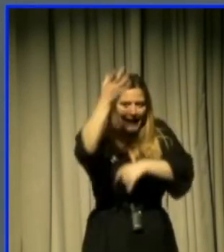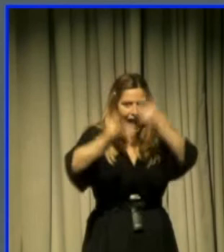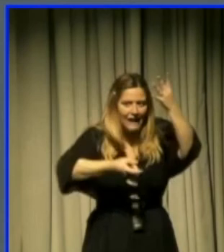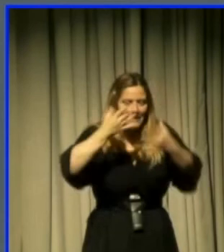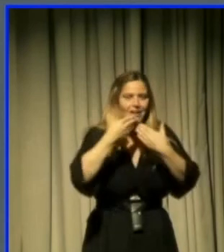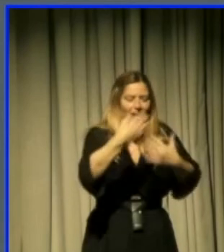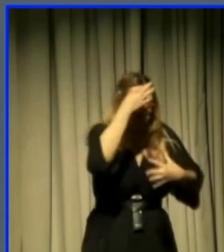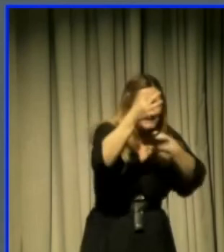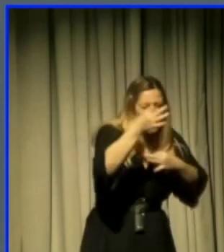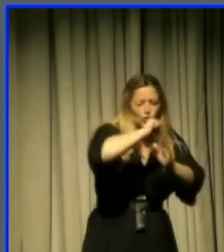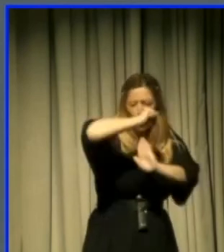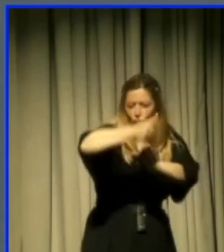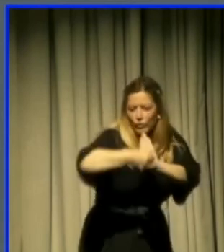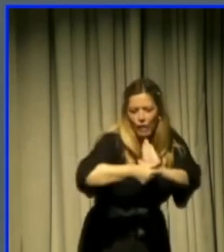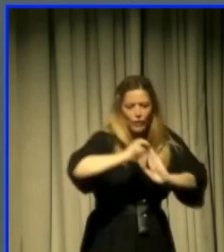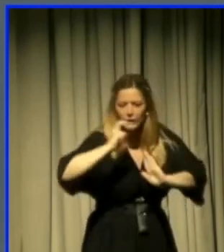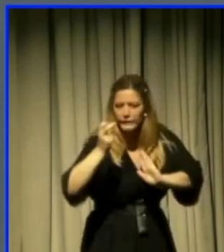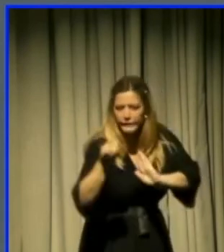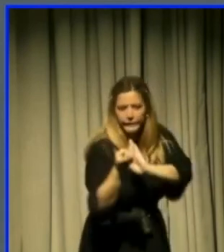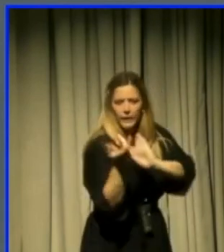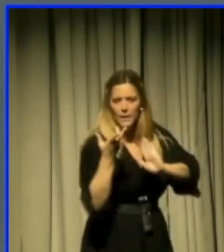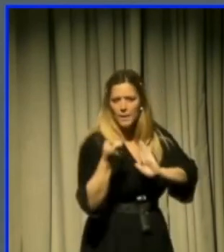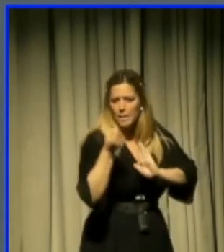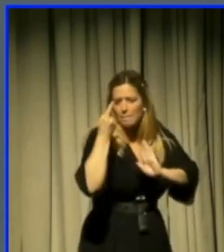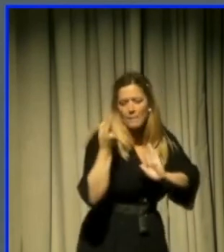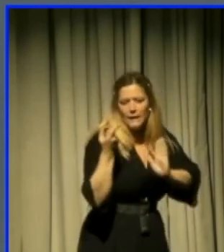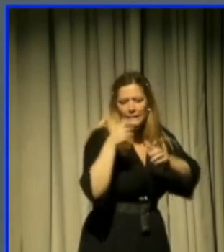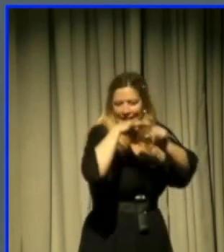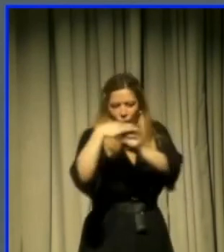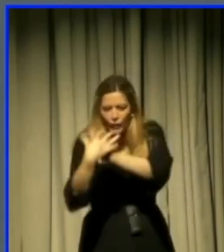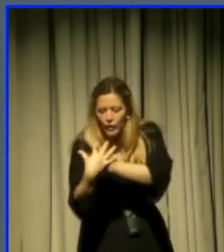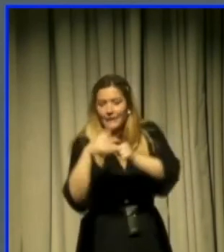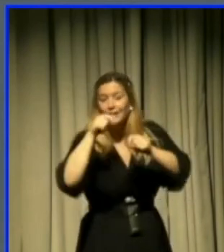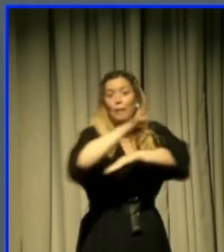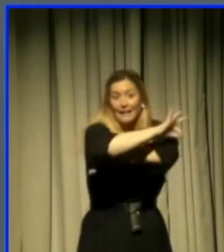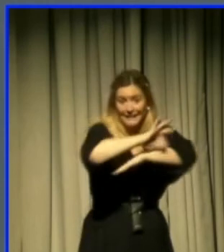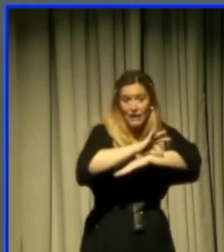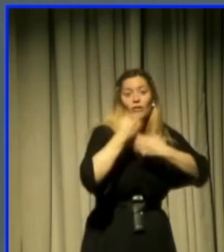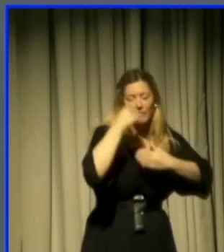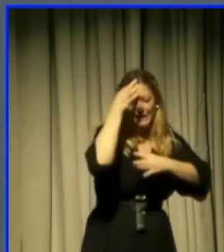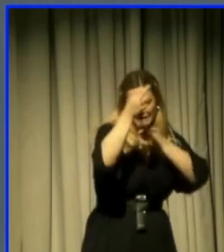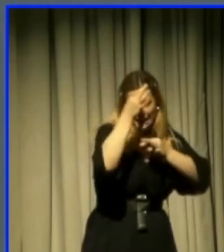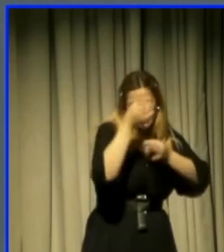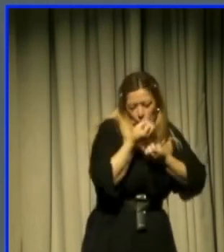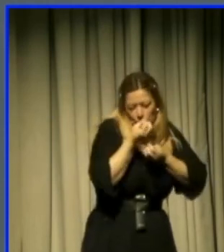scenarios in terms of design. We experimented that with for instance, trend reports. So we fed